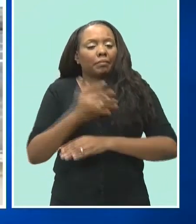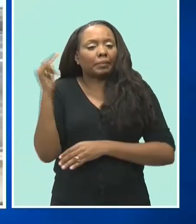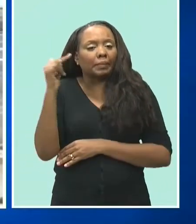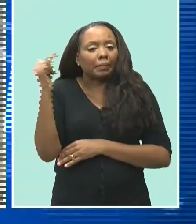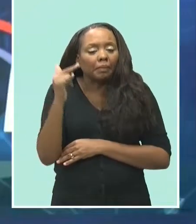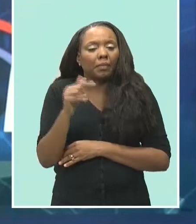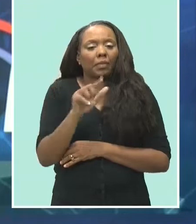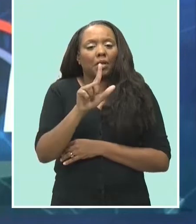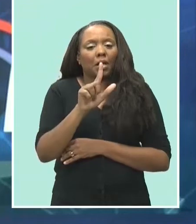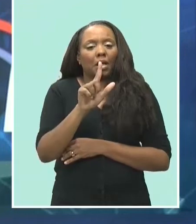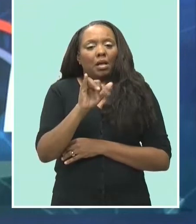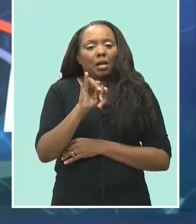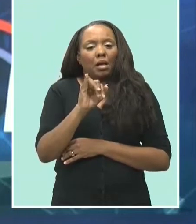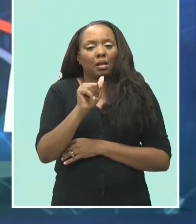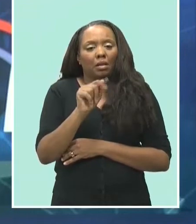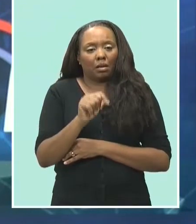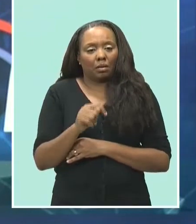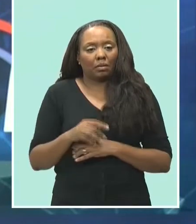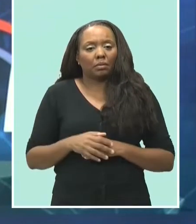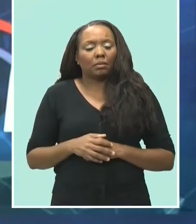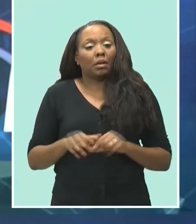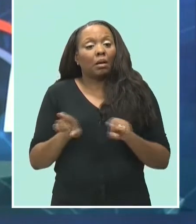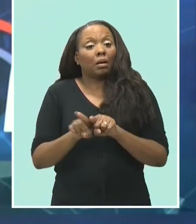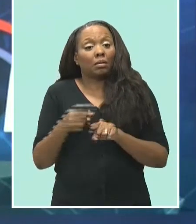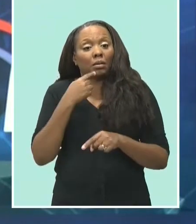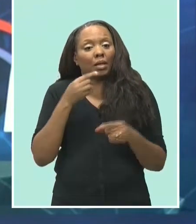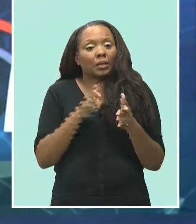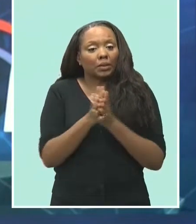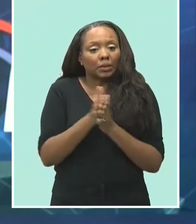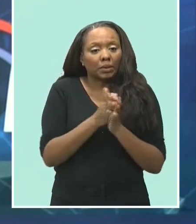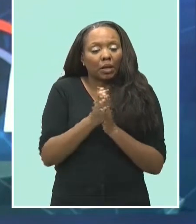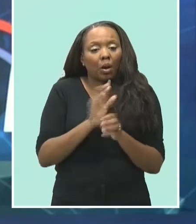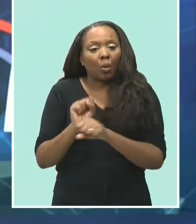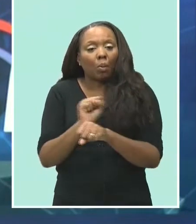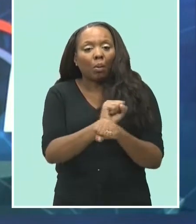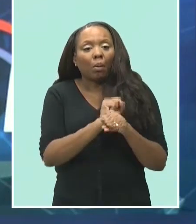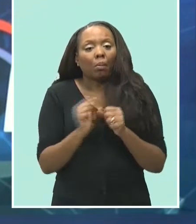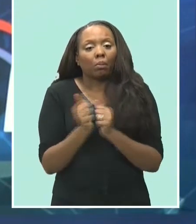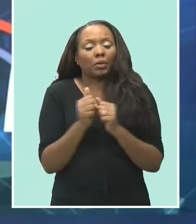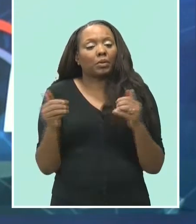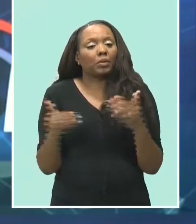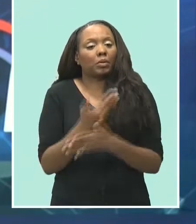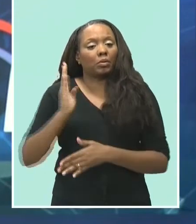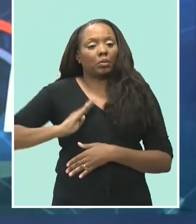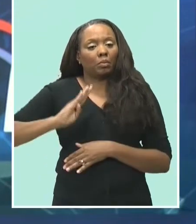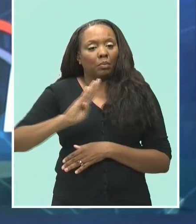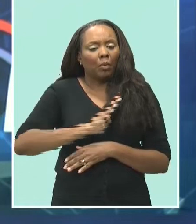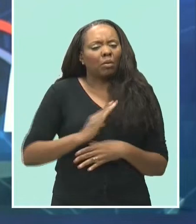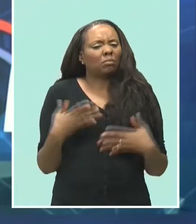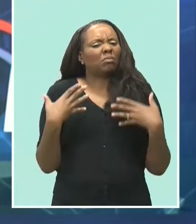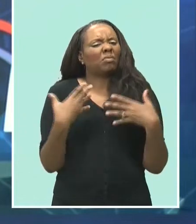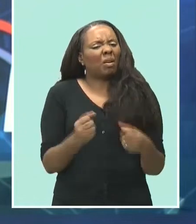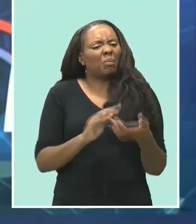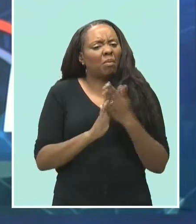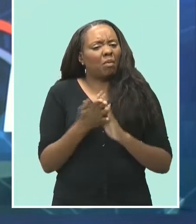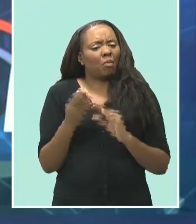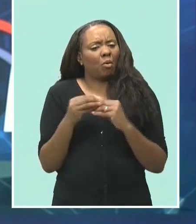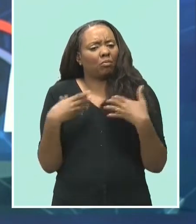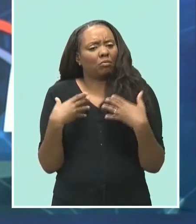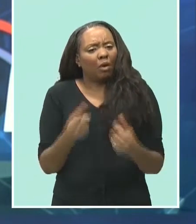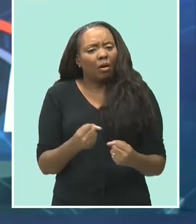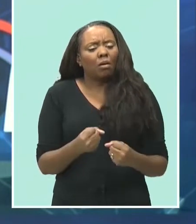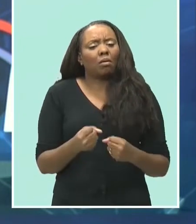the airline. The airline further stated that it was looking forward to working together with the new board to foster and strengthen